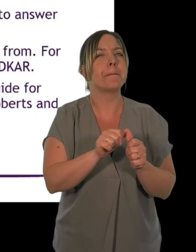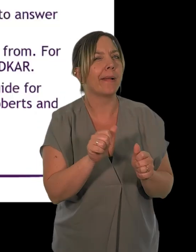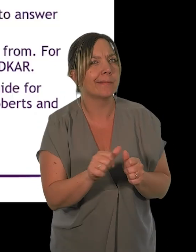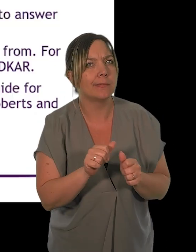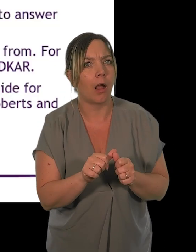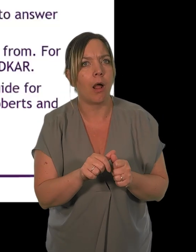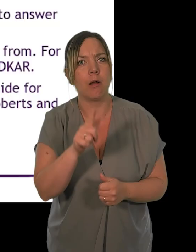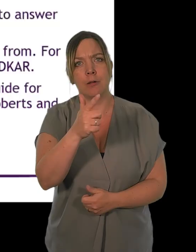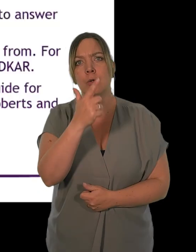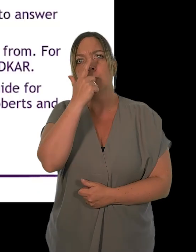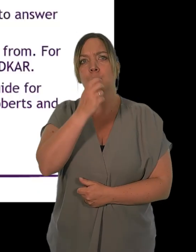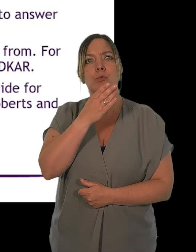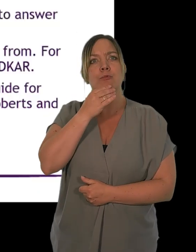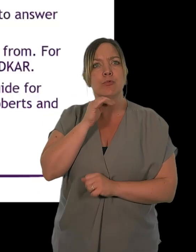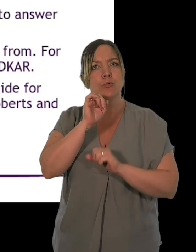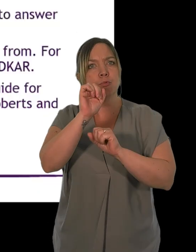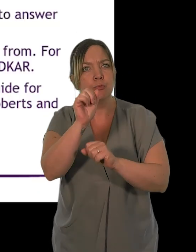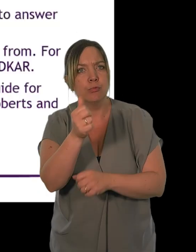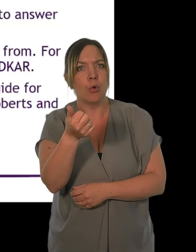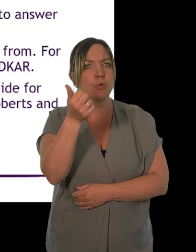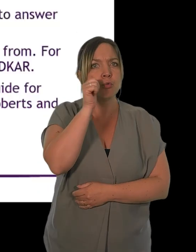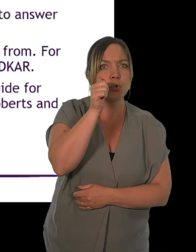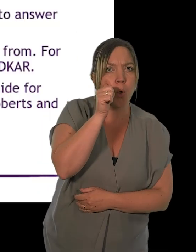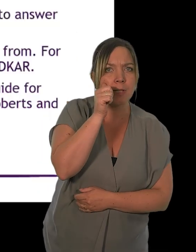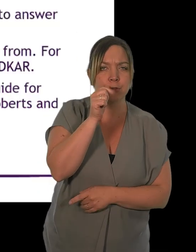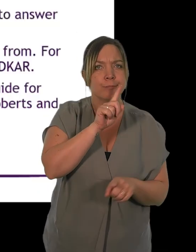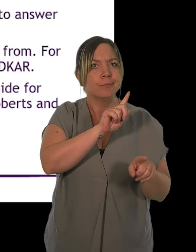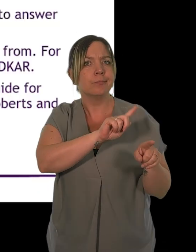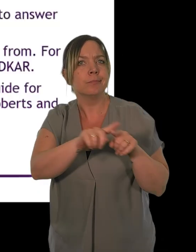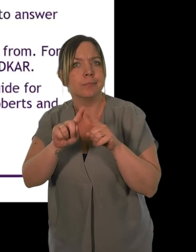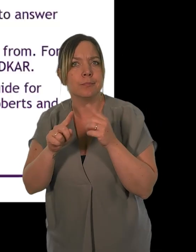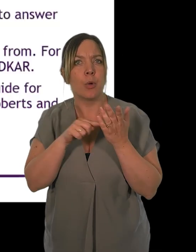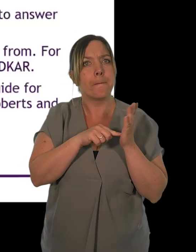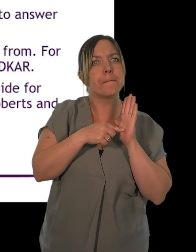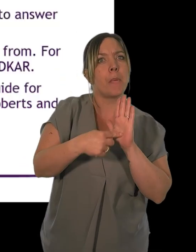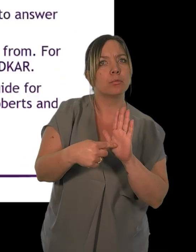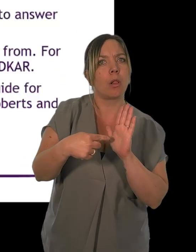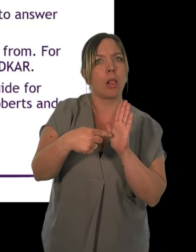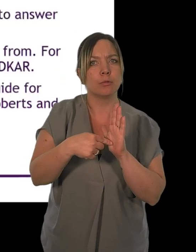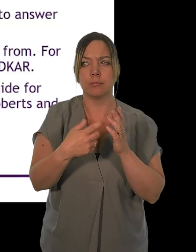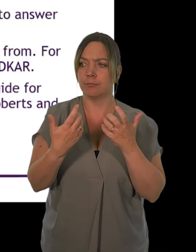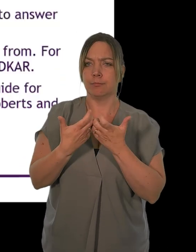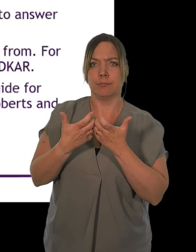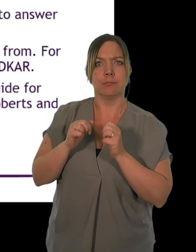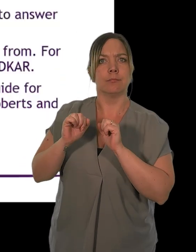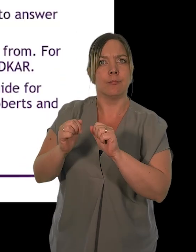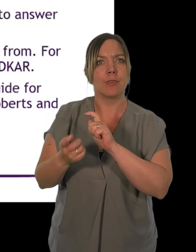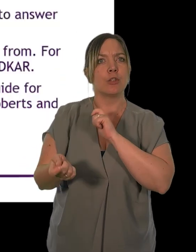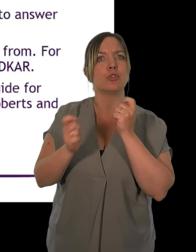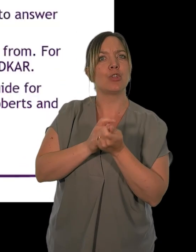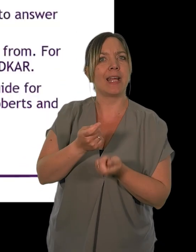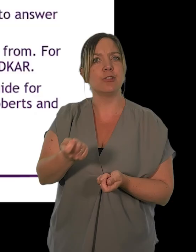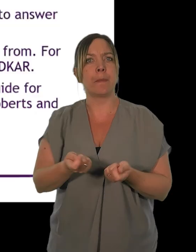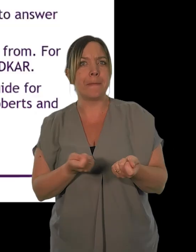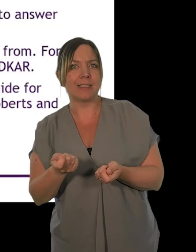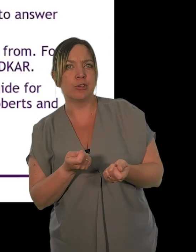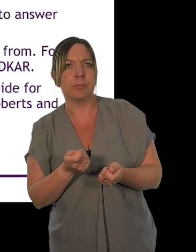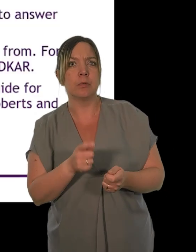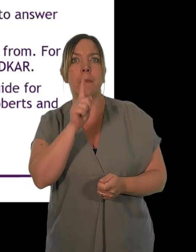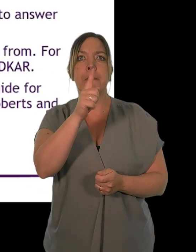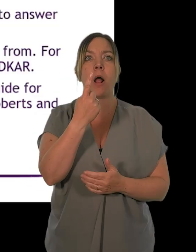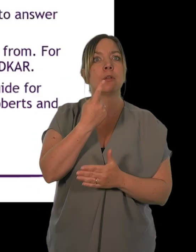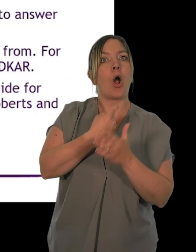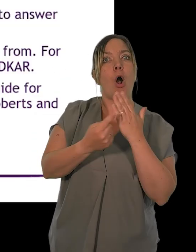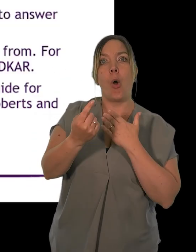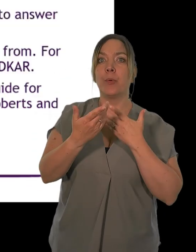question. There are plenty of models to choose from. For example, Cotter, Lewin, Adkar. Whichever model